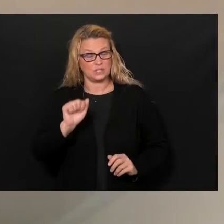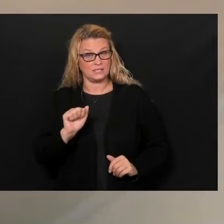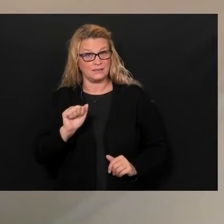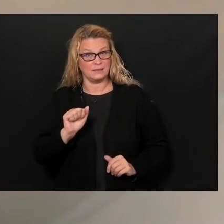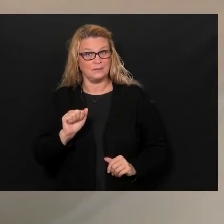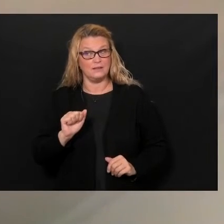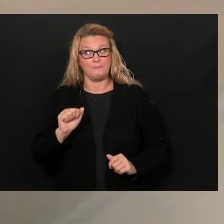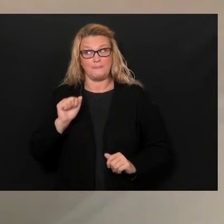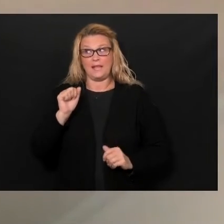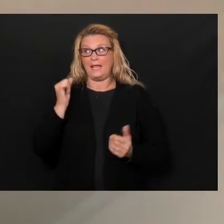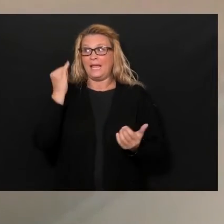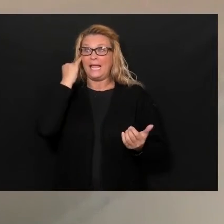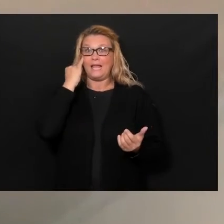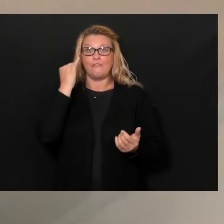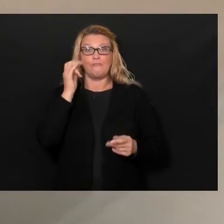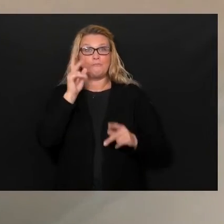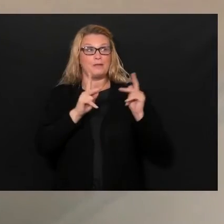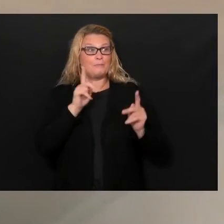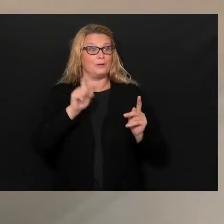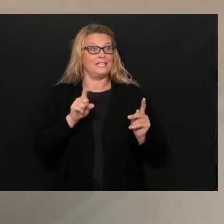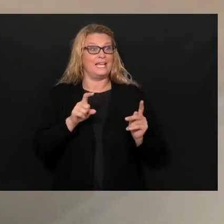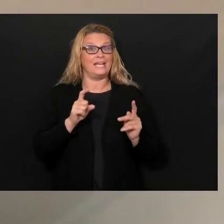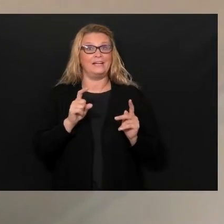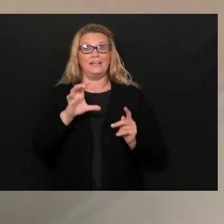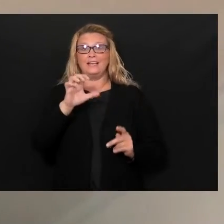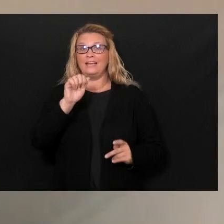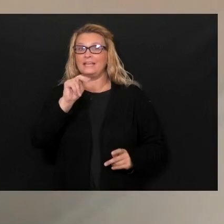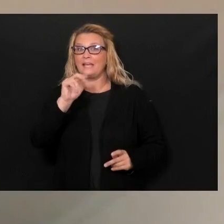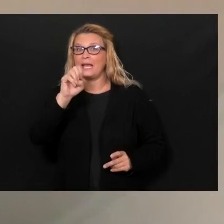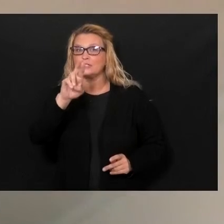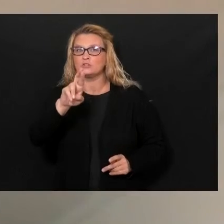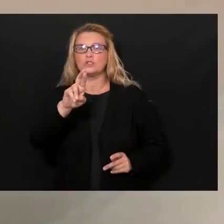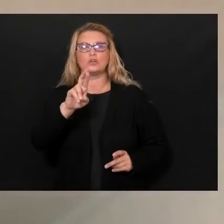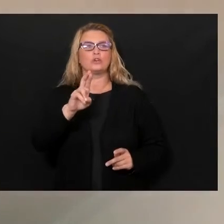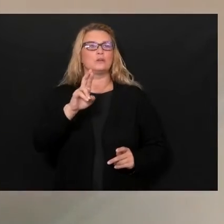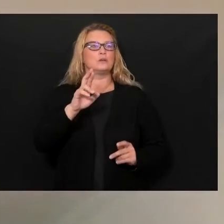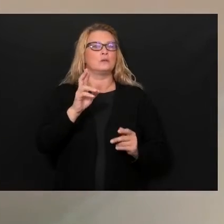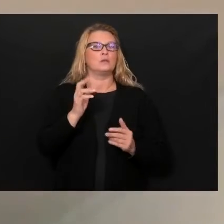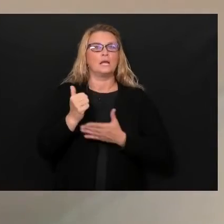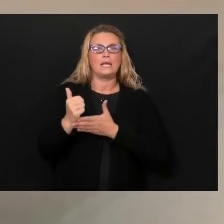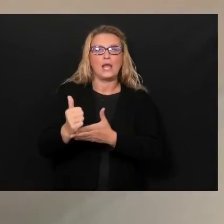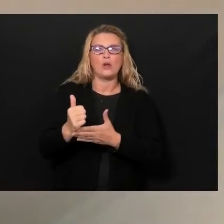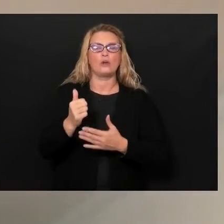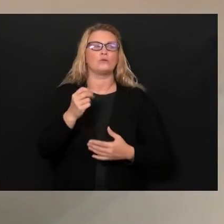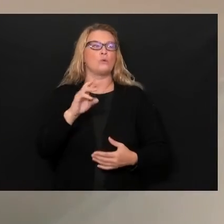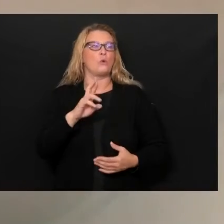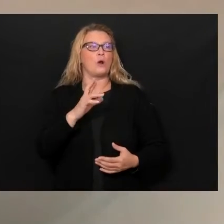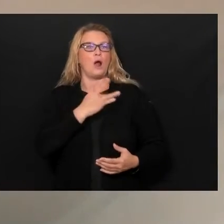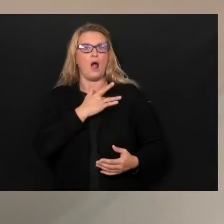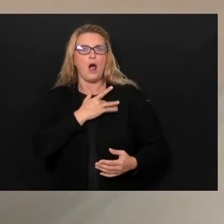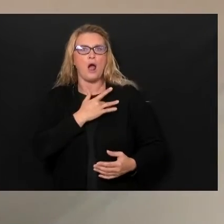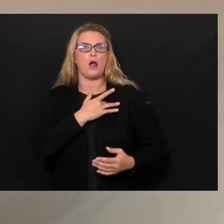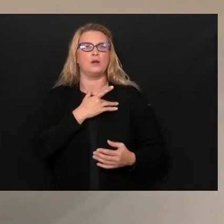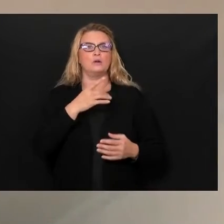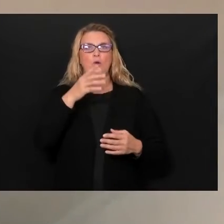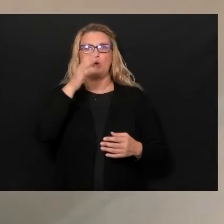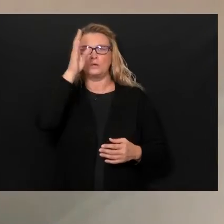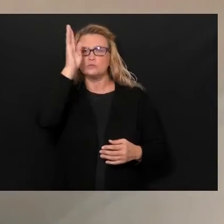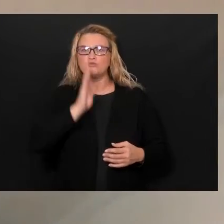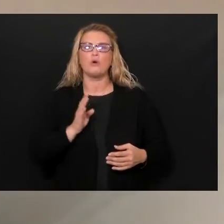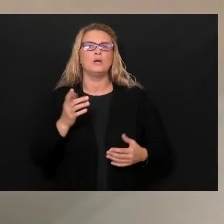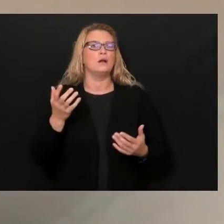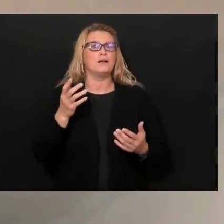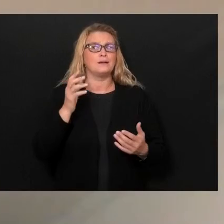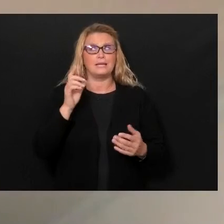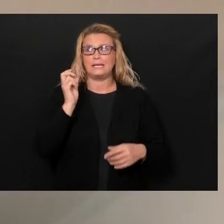those hospitals for cancer care or heart care or strokes or infections start to have problems finding